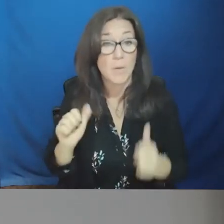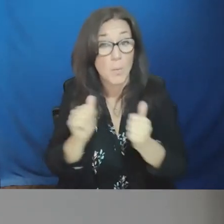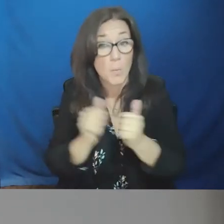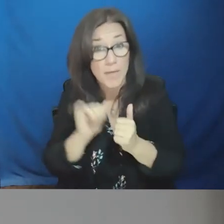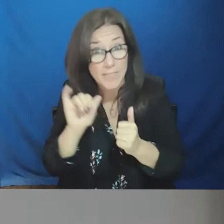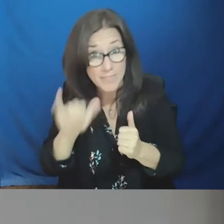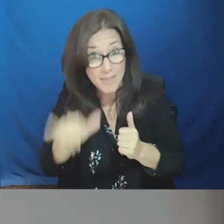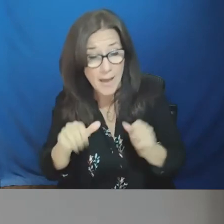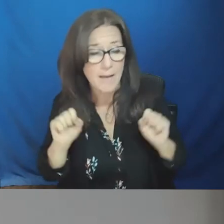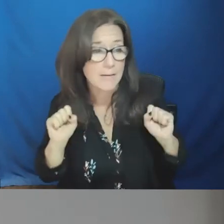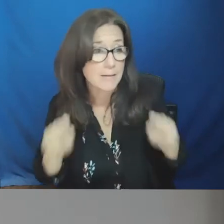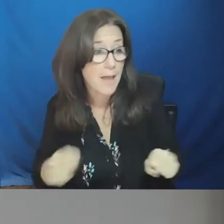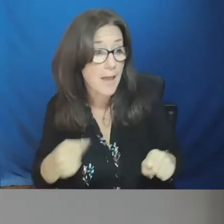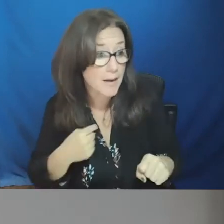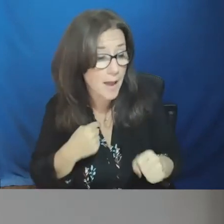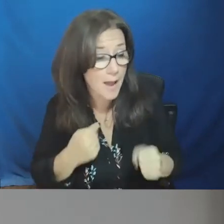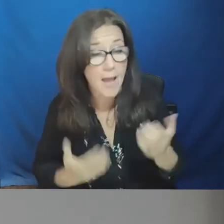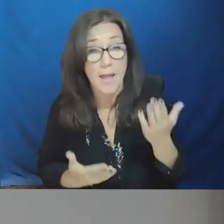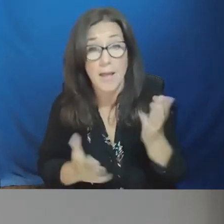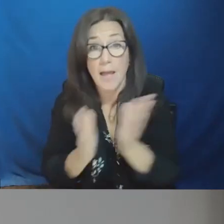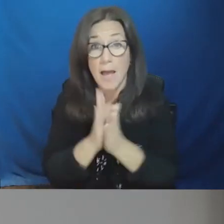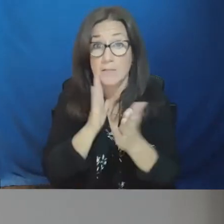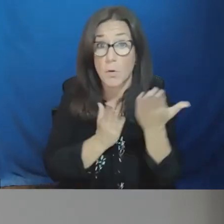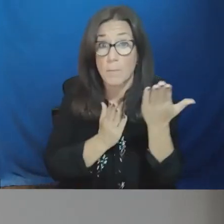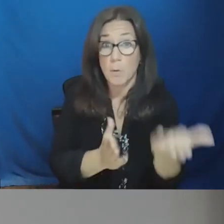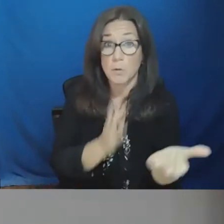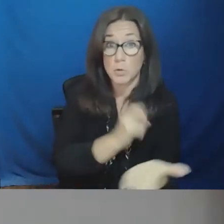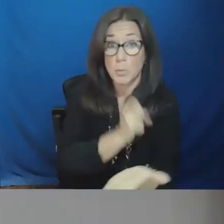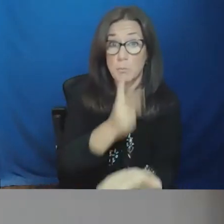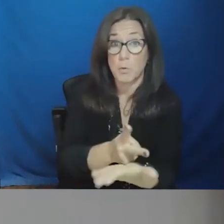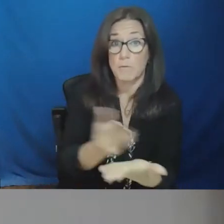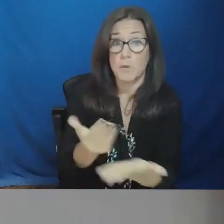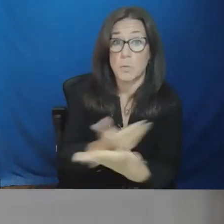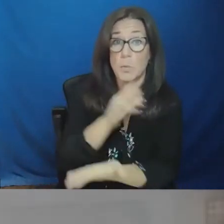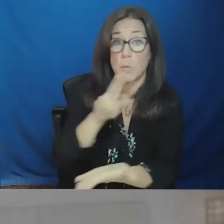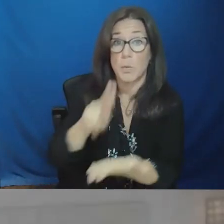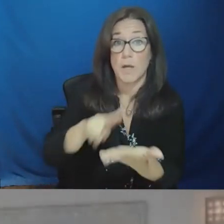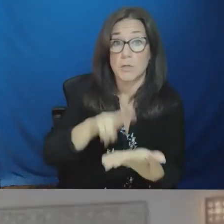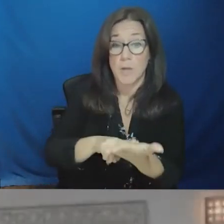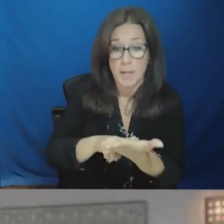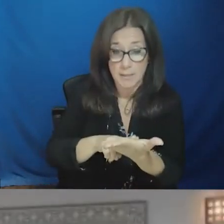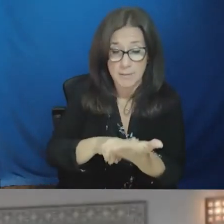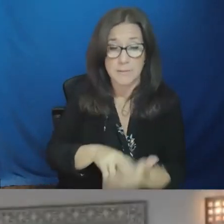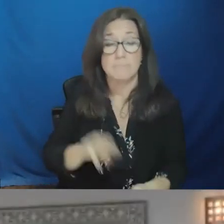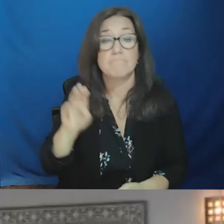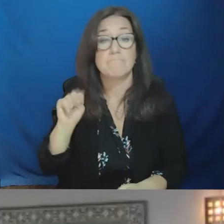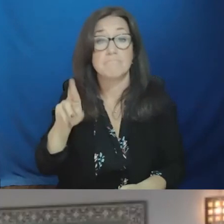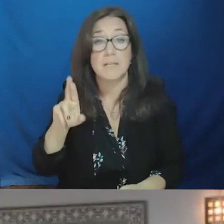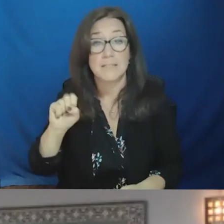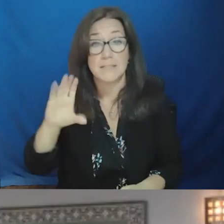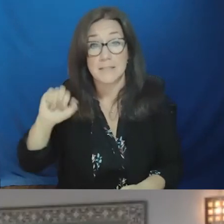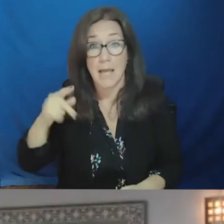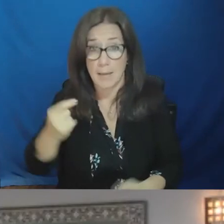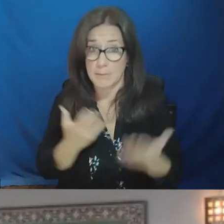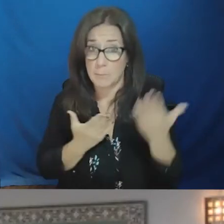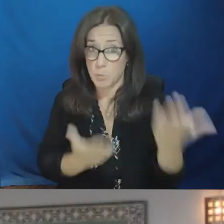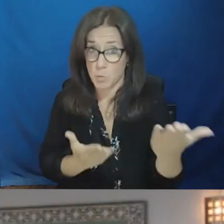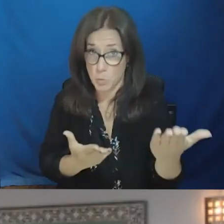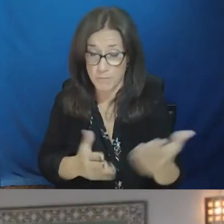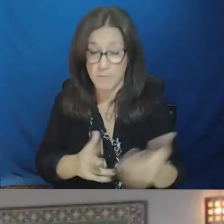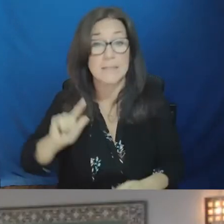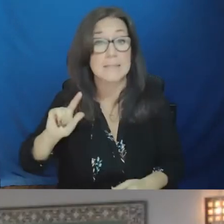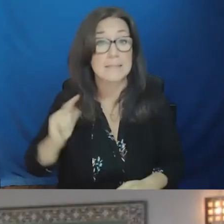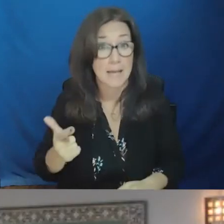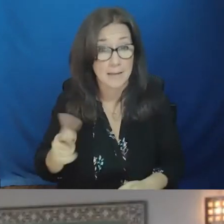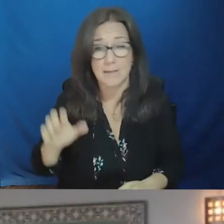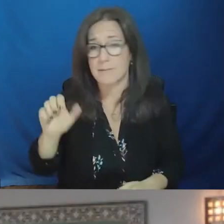I have a motion to approve this contract? So moved. Ms. Capps, thank you. And a second? Ms. Alvarez.